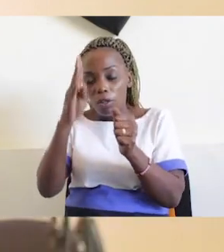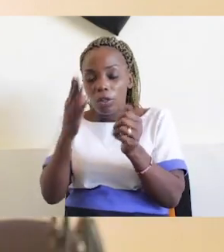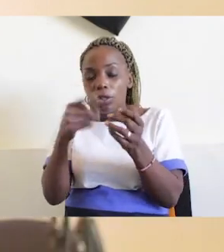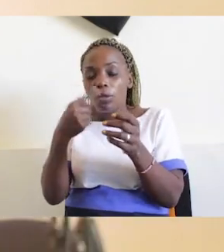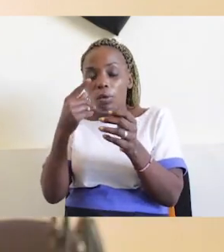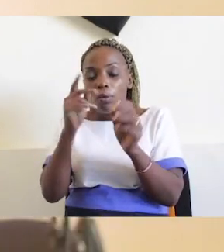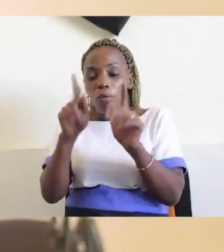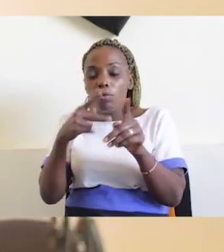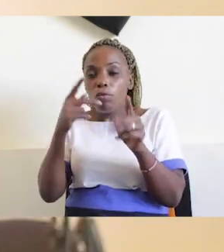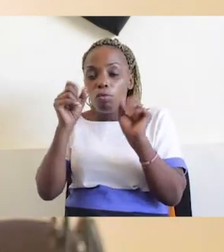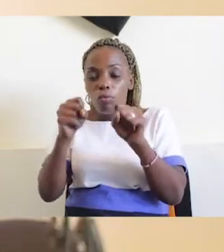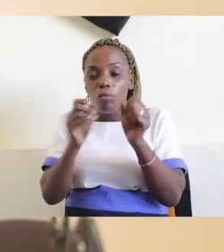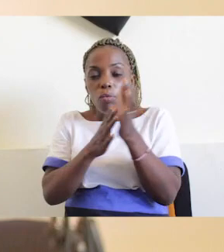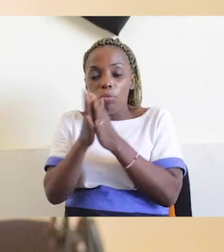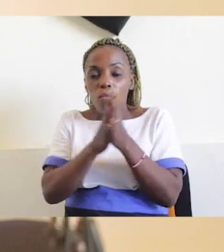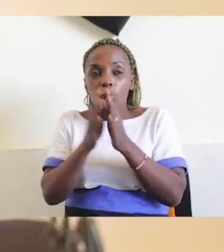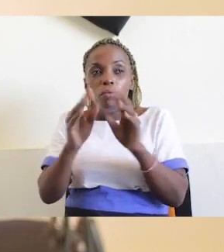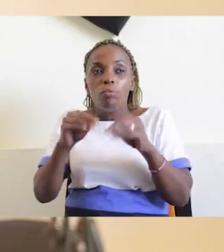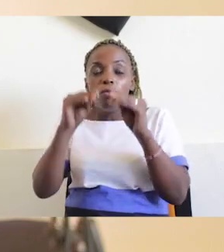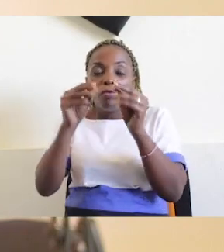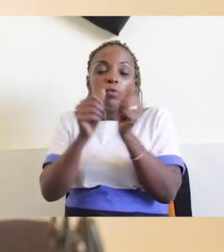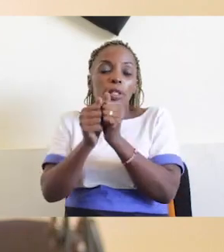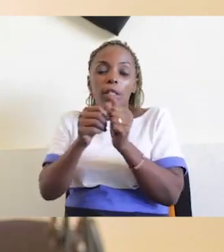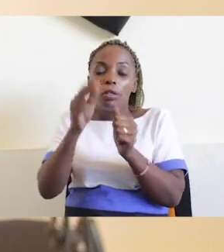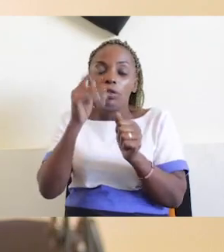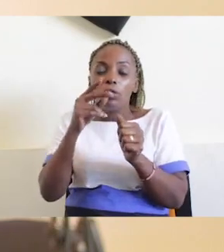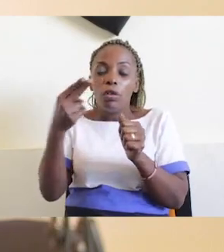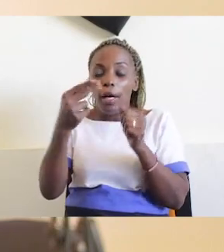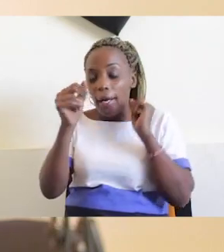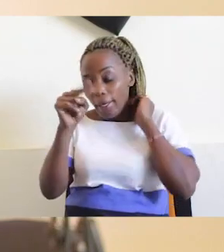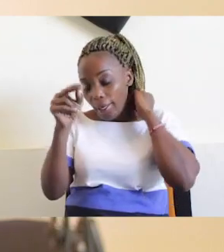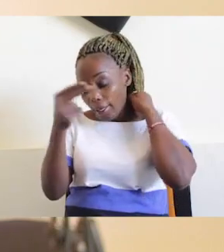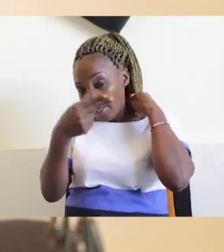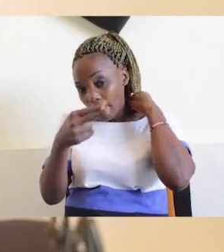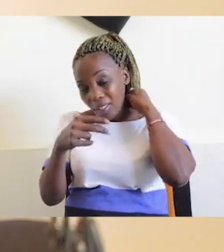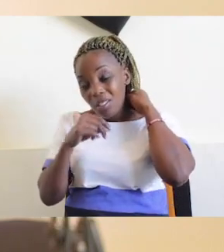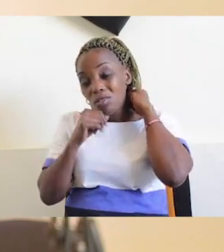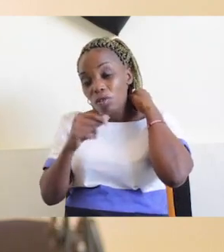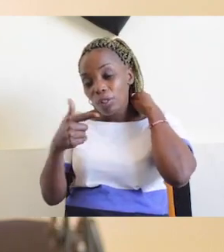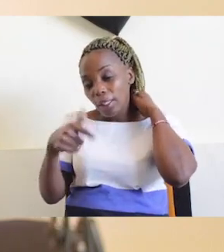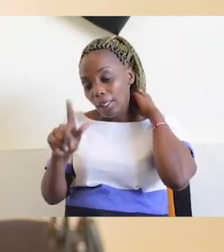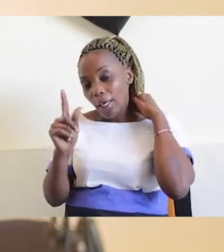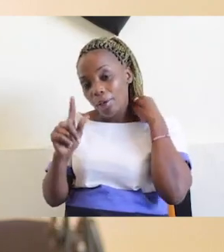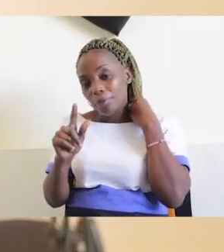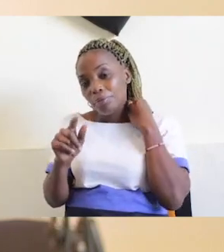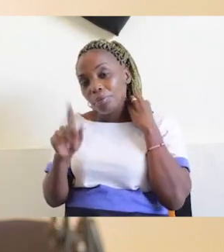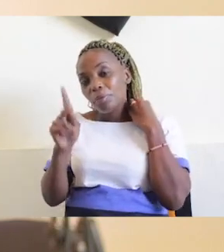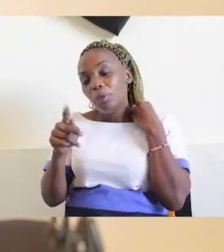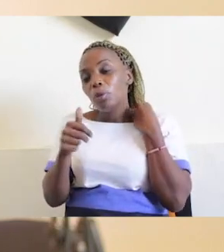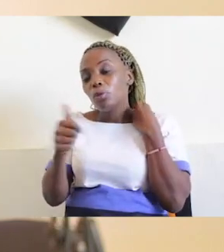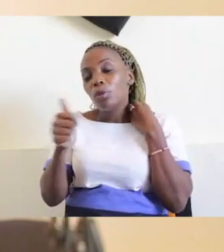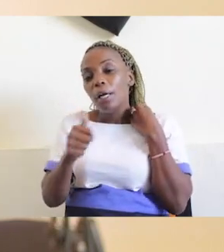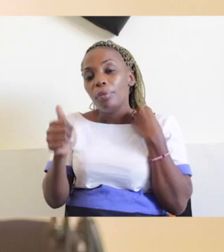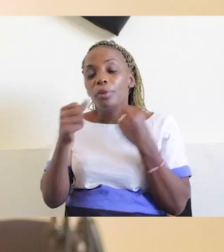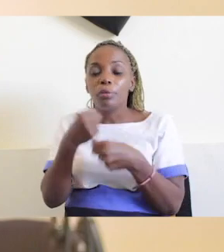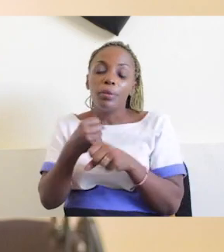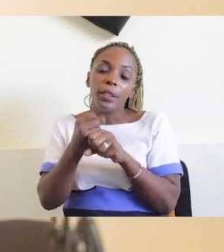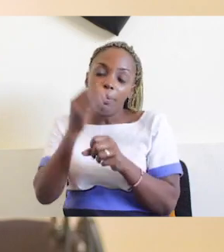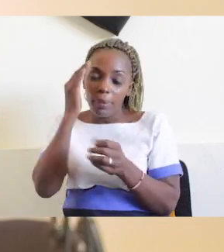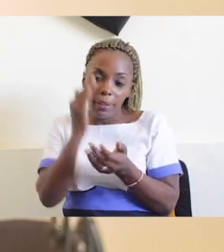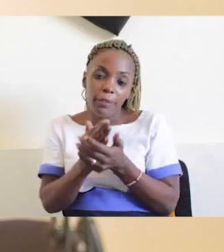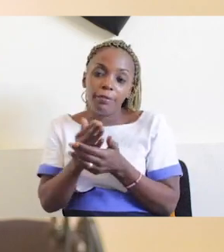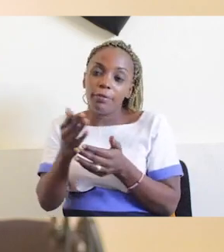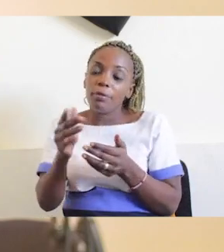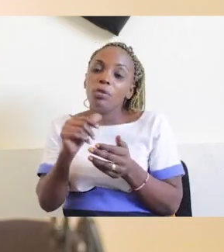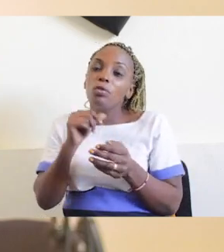who are determined to soar with God. And so Hannah did not allow her closed womb to cause her to believe that